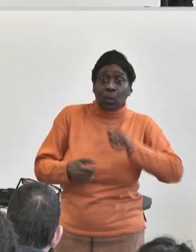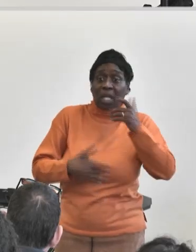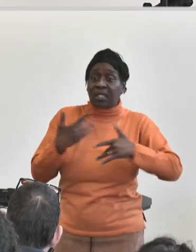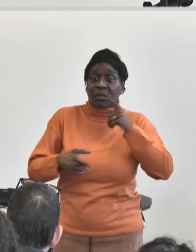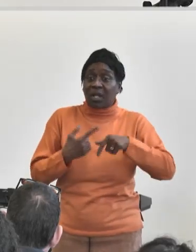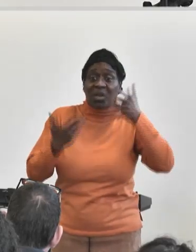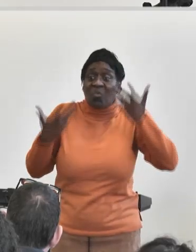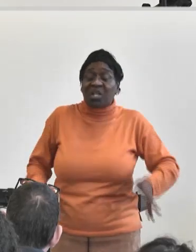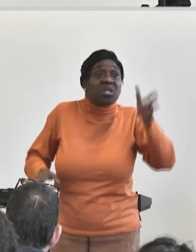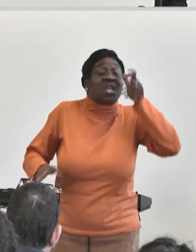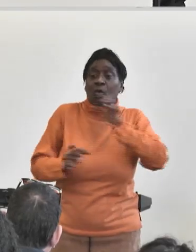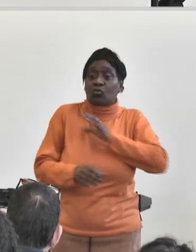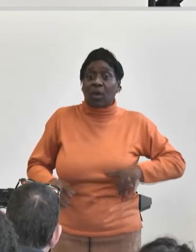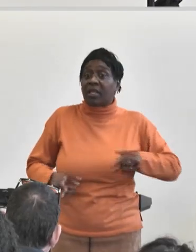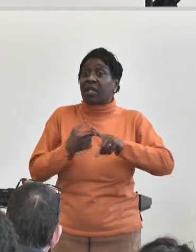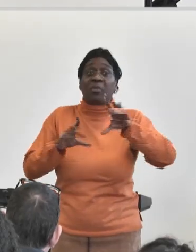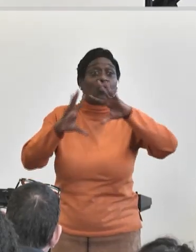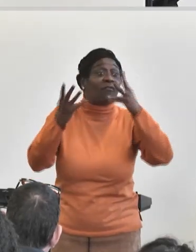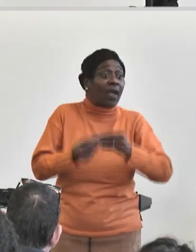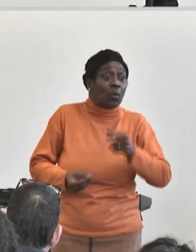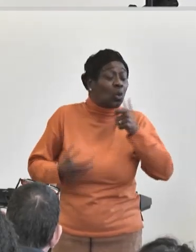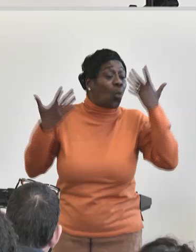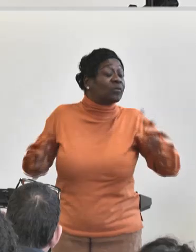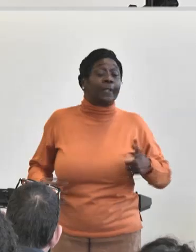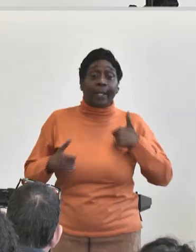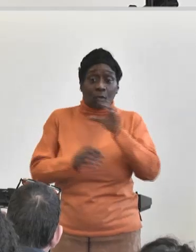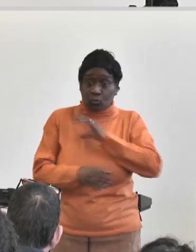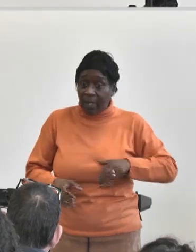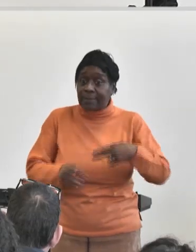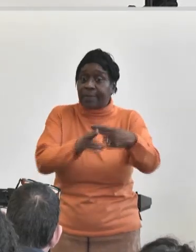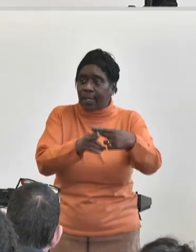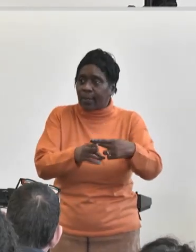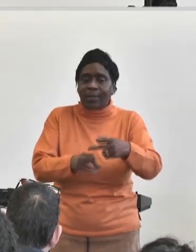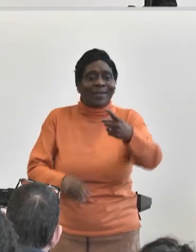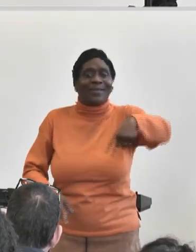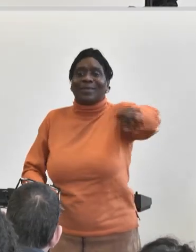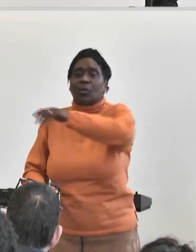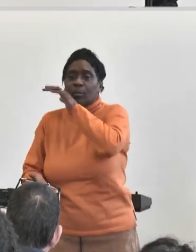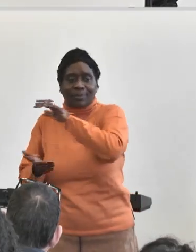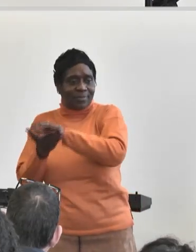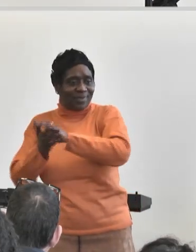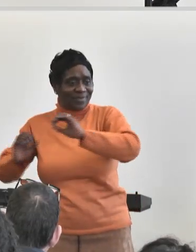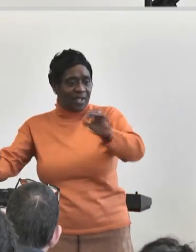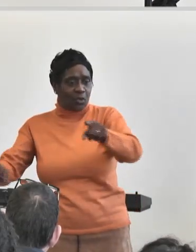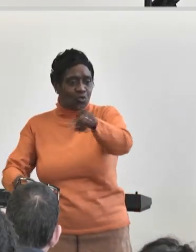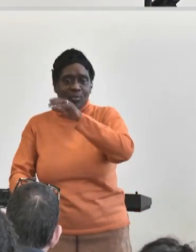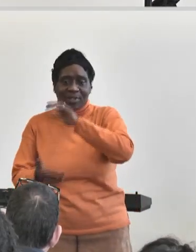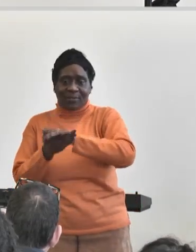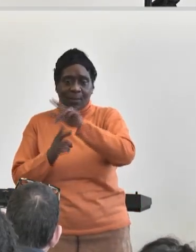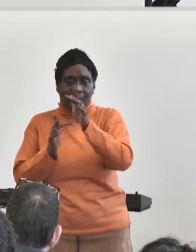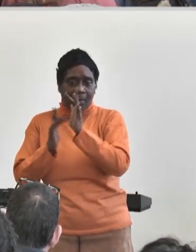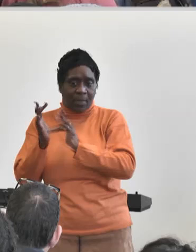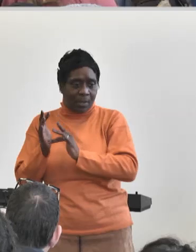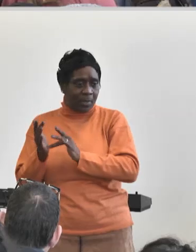su vecindario. Could be an extended family member. Puede ser un familiar lejano. And they don't believe anything that you believe about the Bible